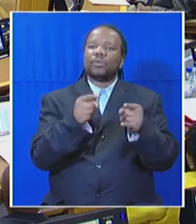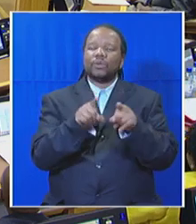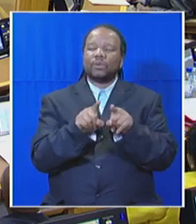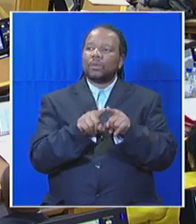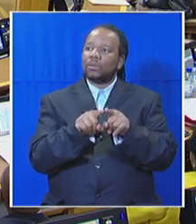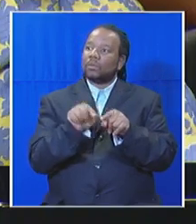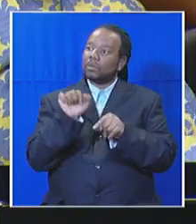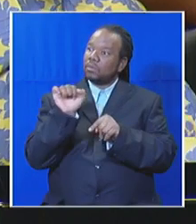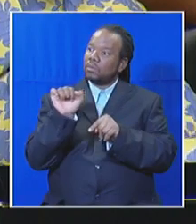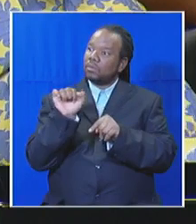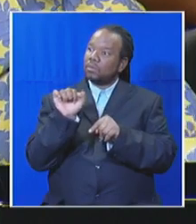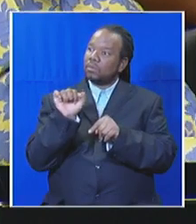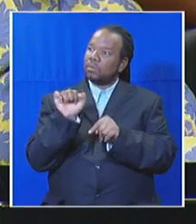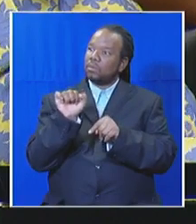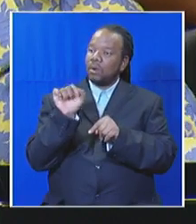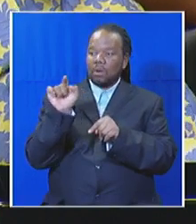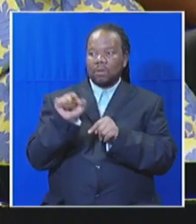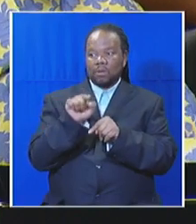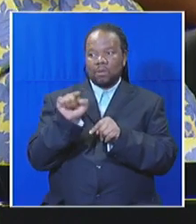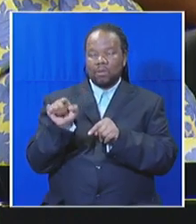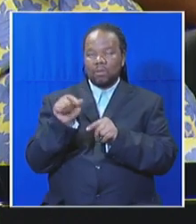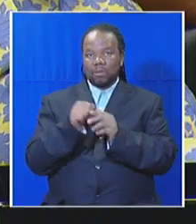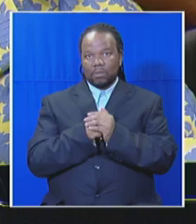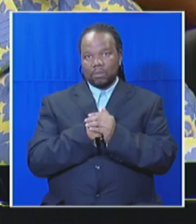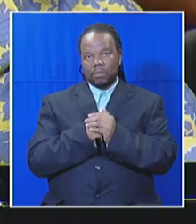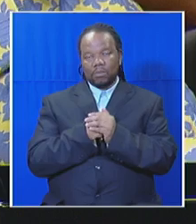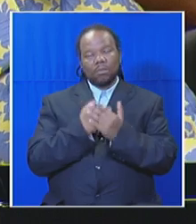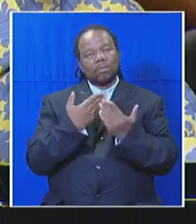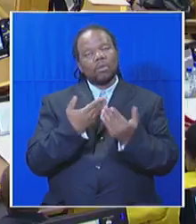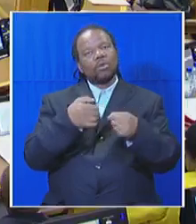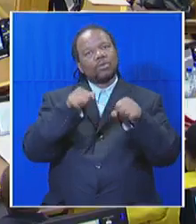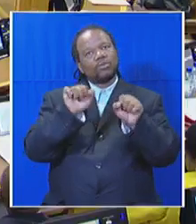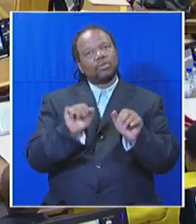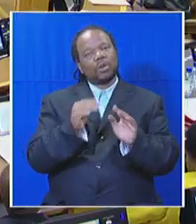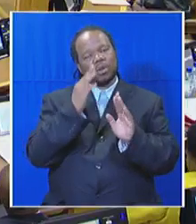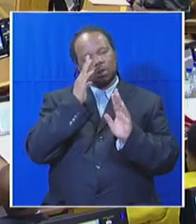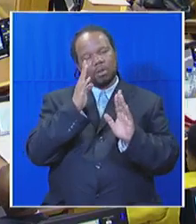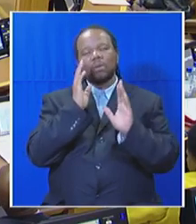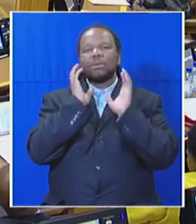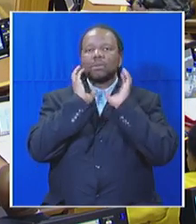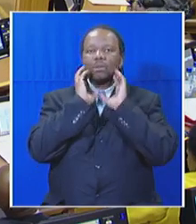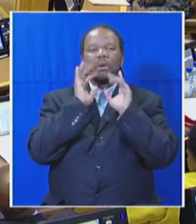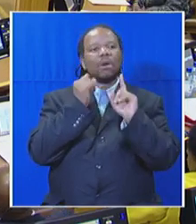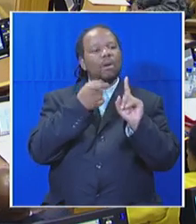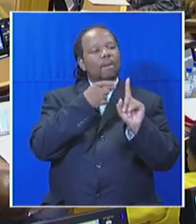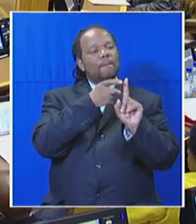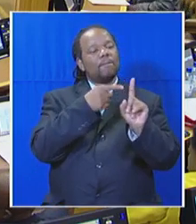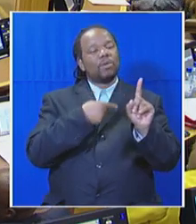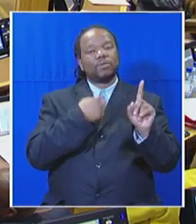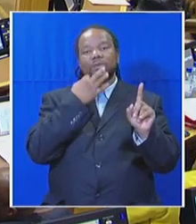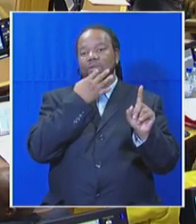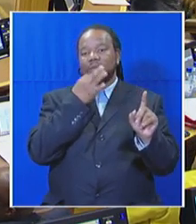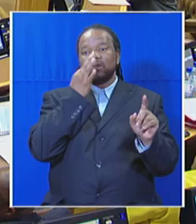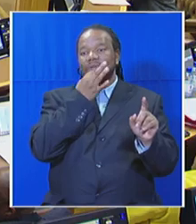order. But Honorable Chair, with due respect, Honorable the Malema. President can't say when people take